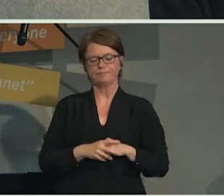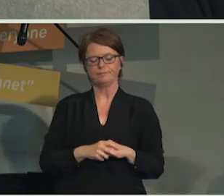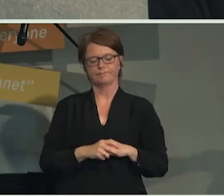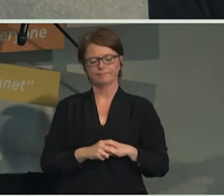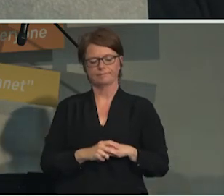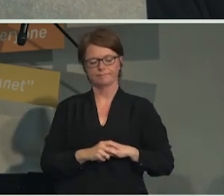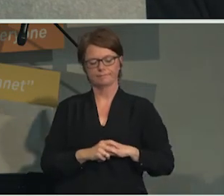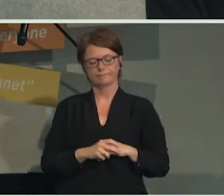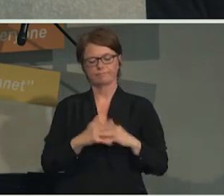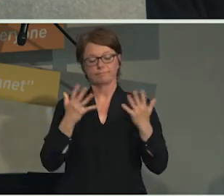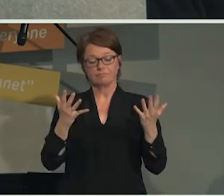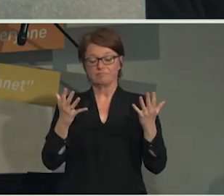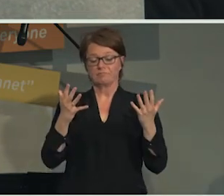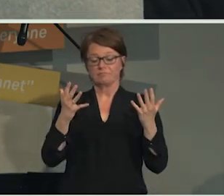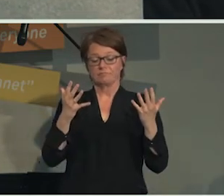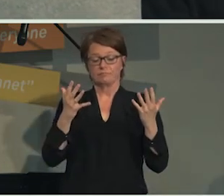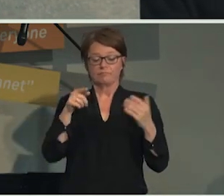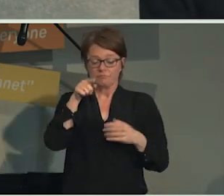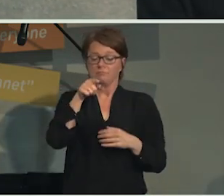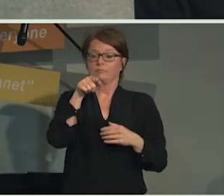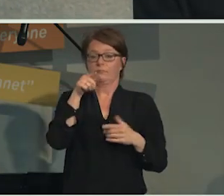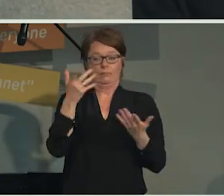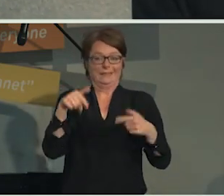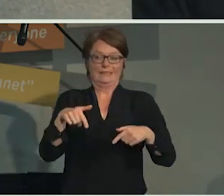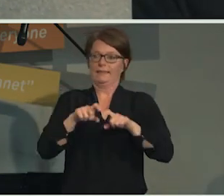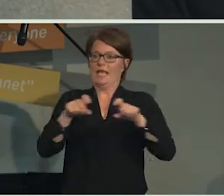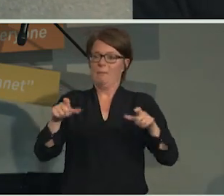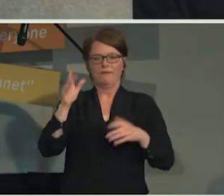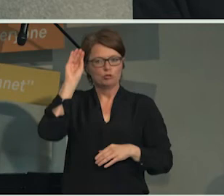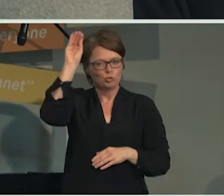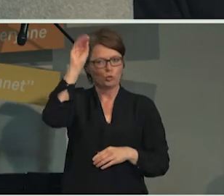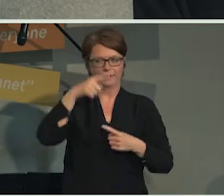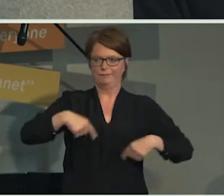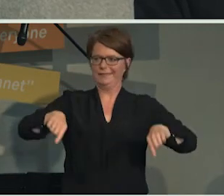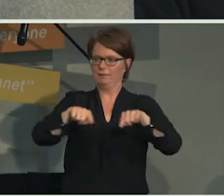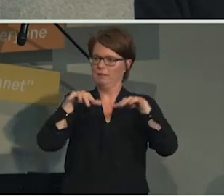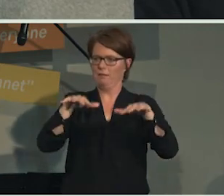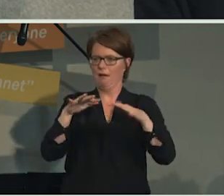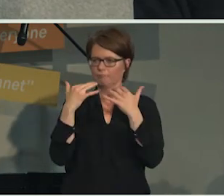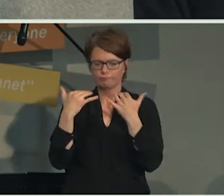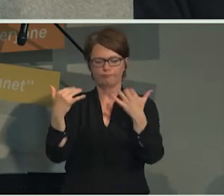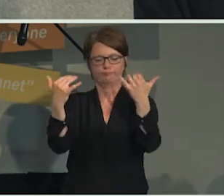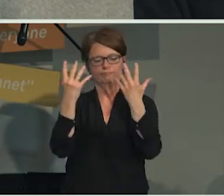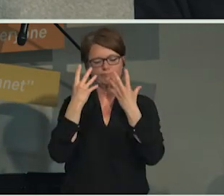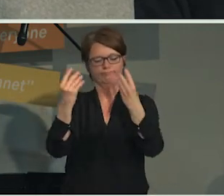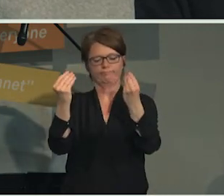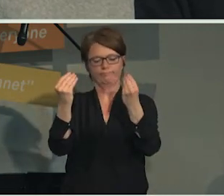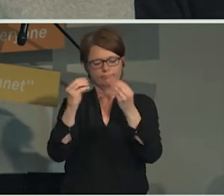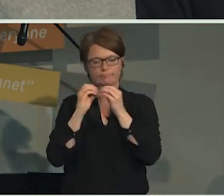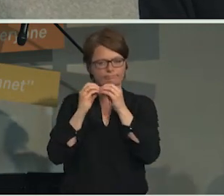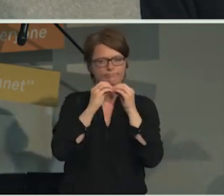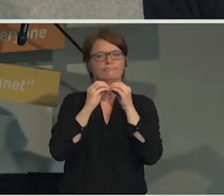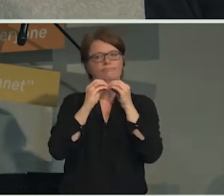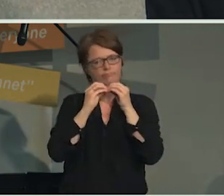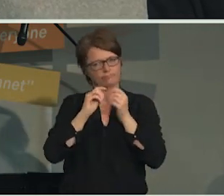we had three different ways to come up here, and that we have three different colors of signs,